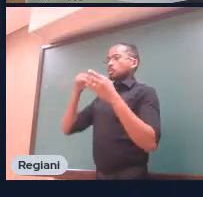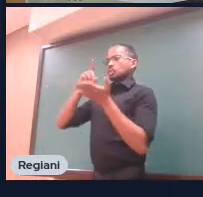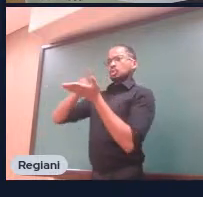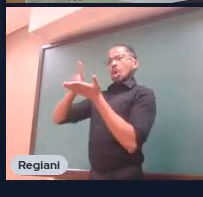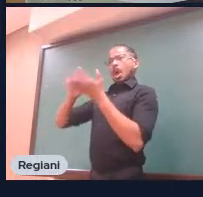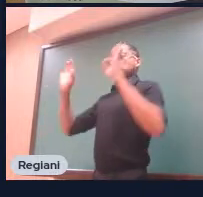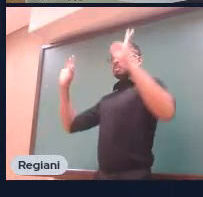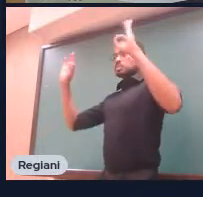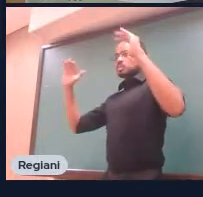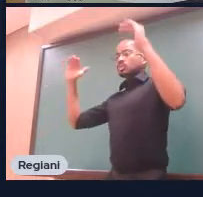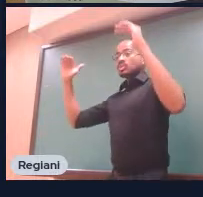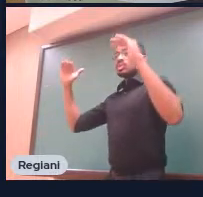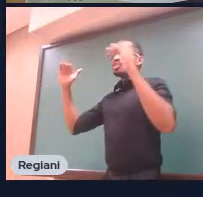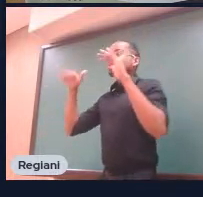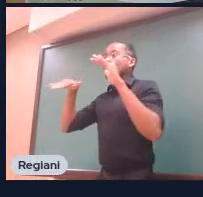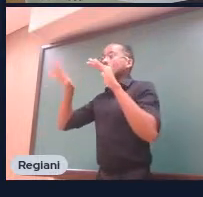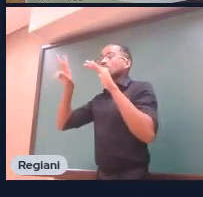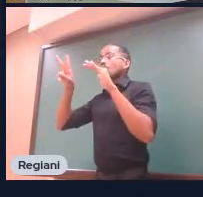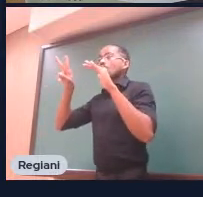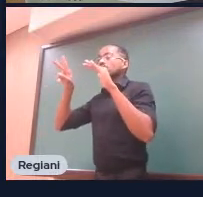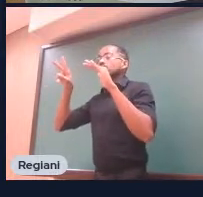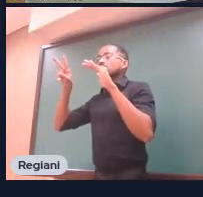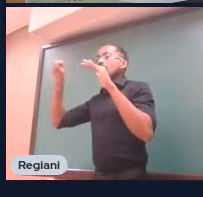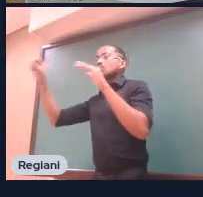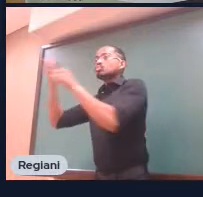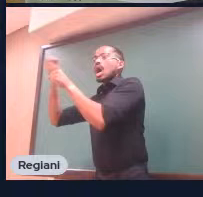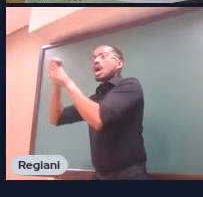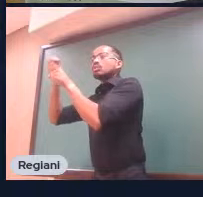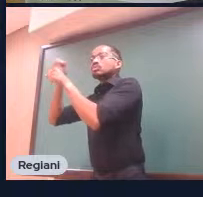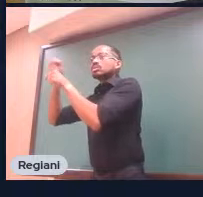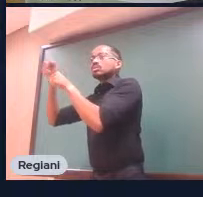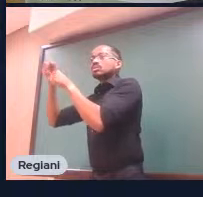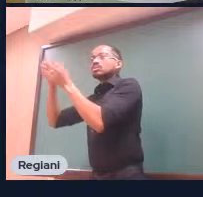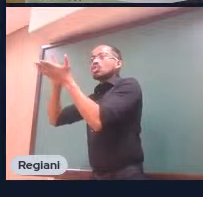after 200 years, this is what they give us.